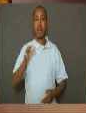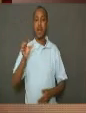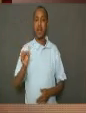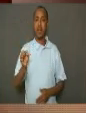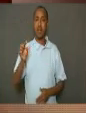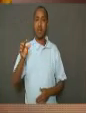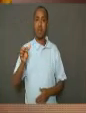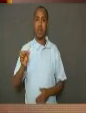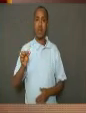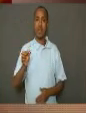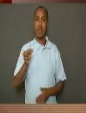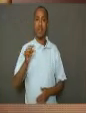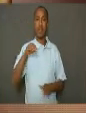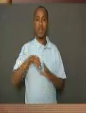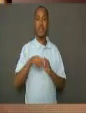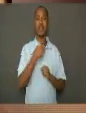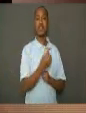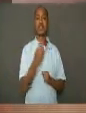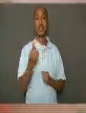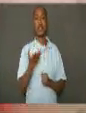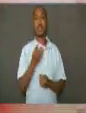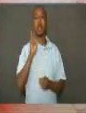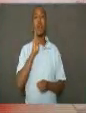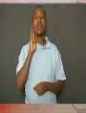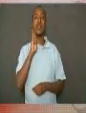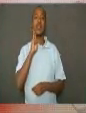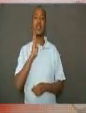it into some water.